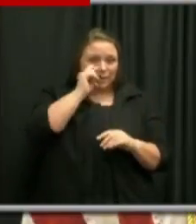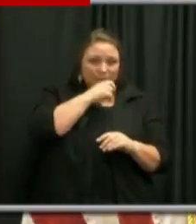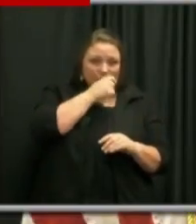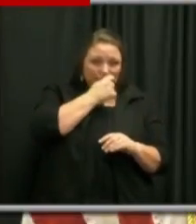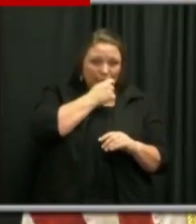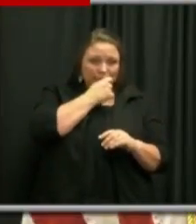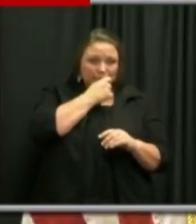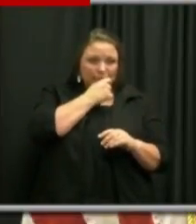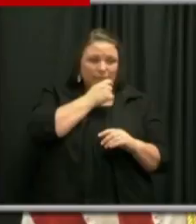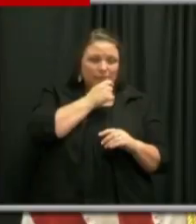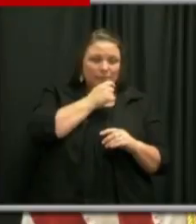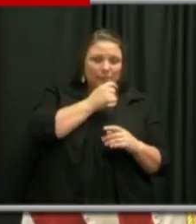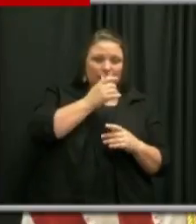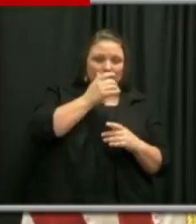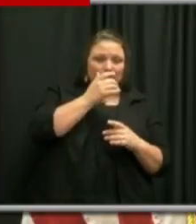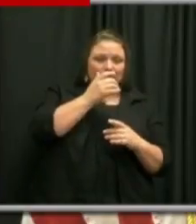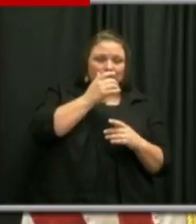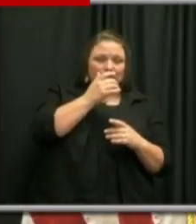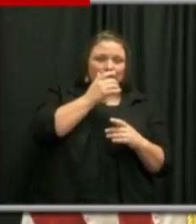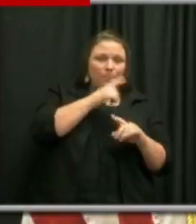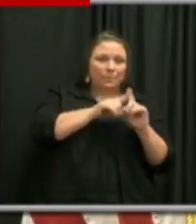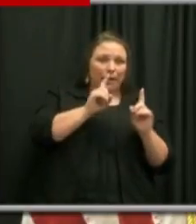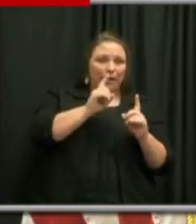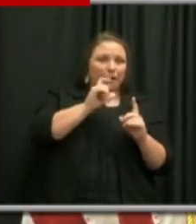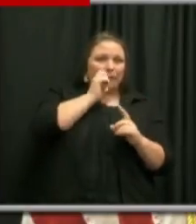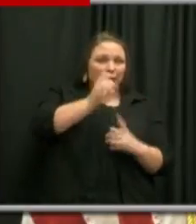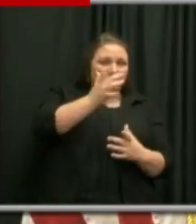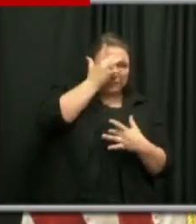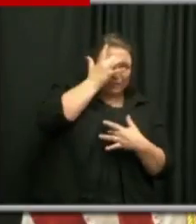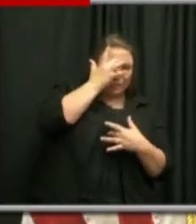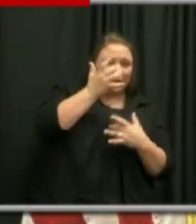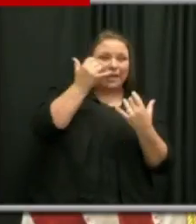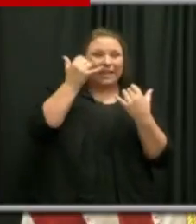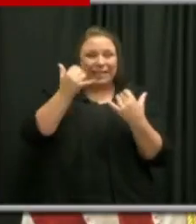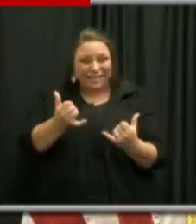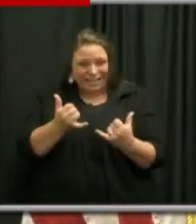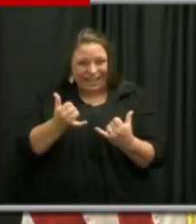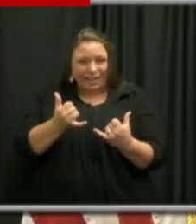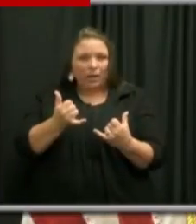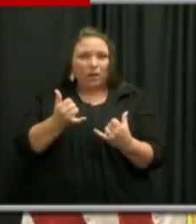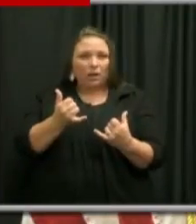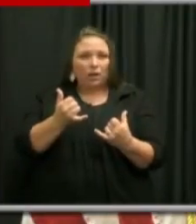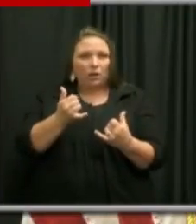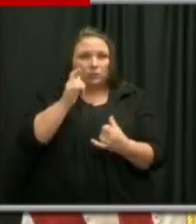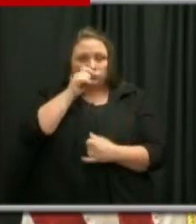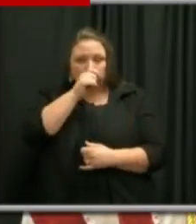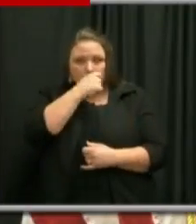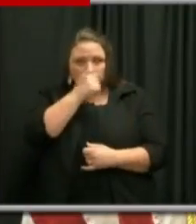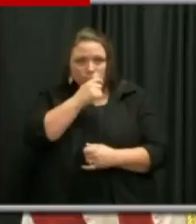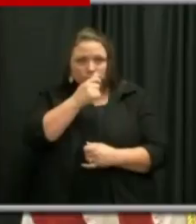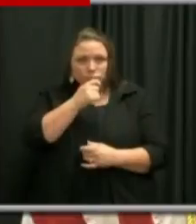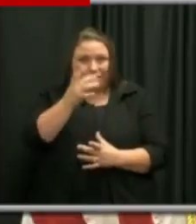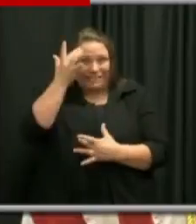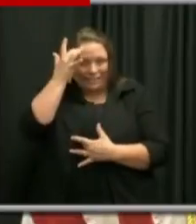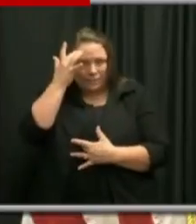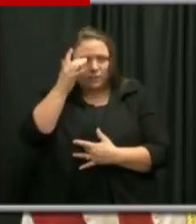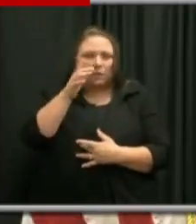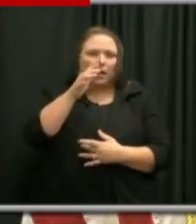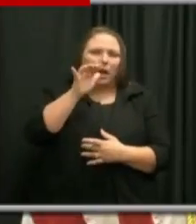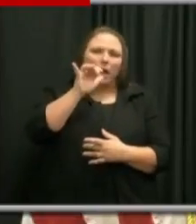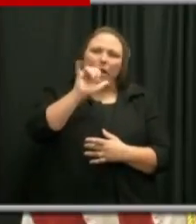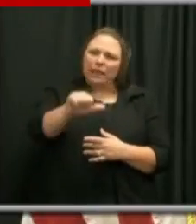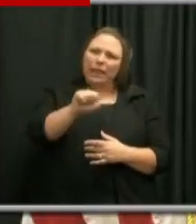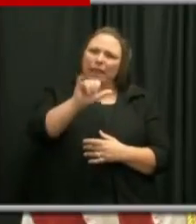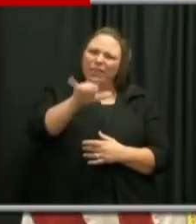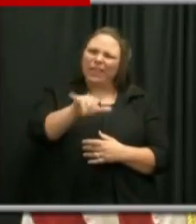negative, and then they were tested later, came out positive. Does this bring any concerns for the businesses that will be opening in the first phase? Will